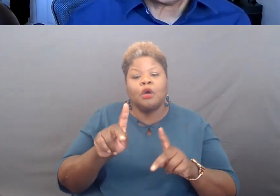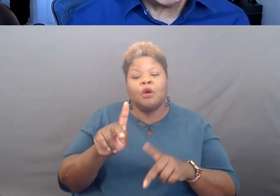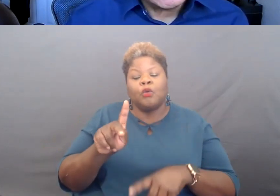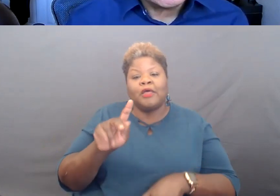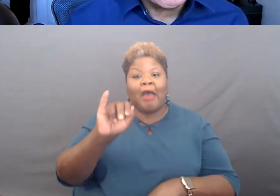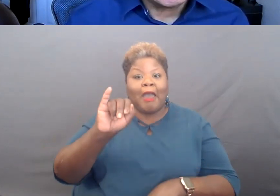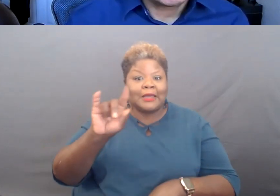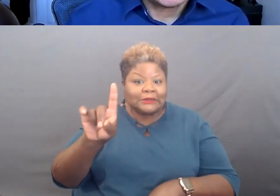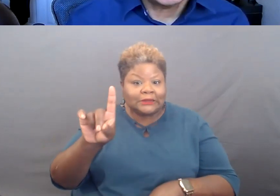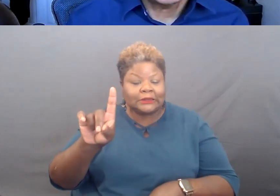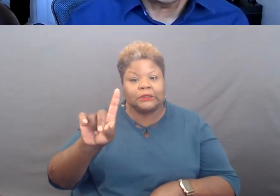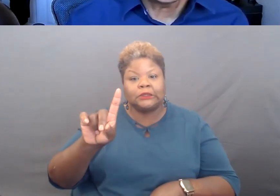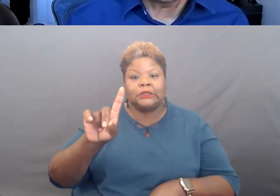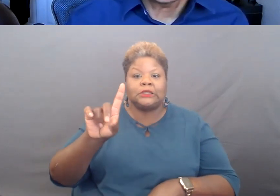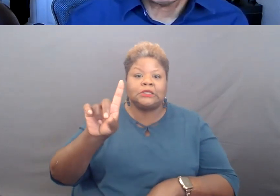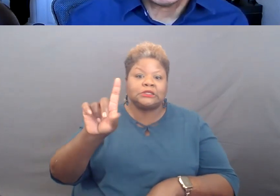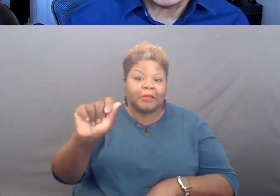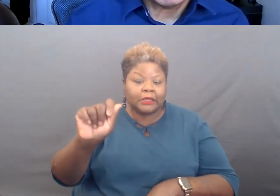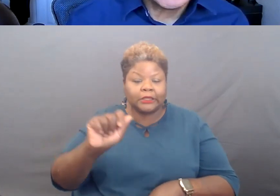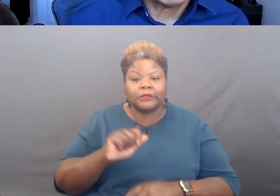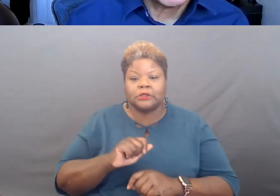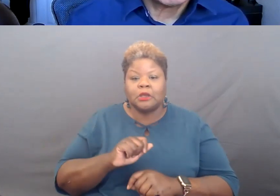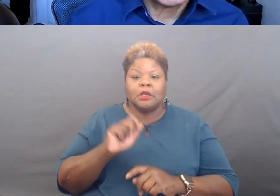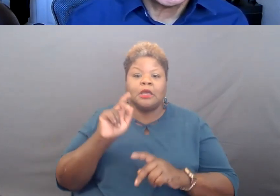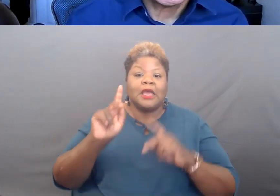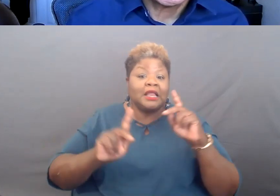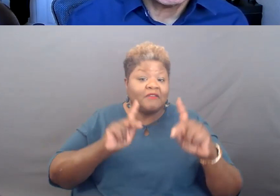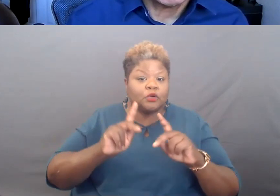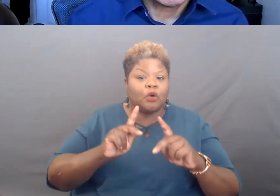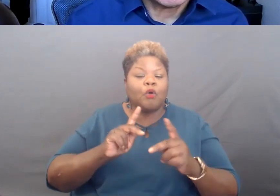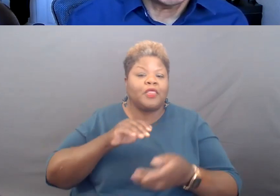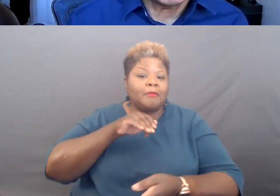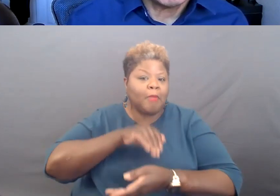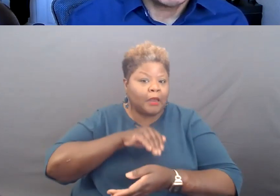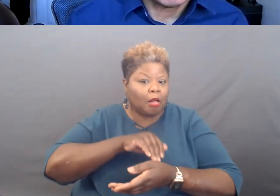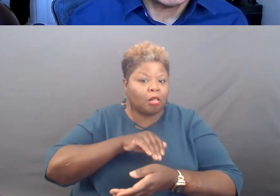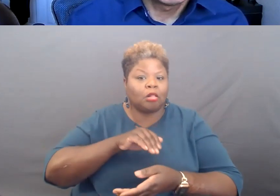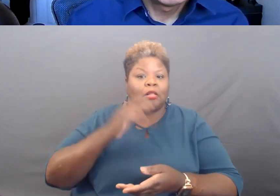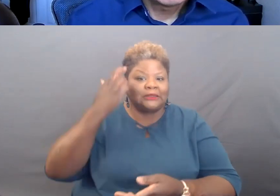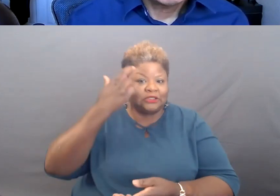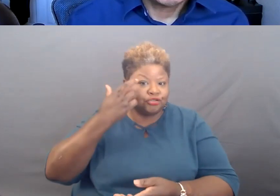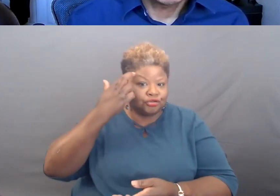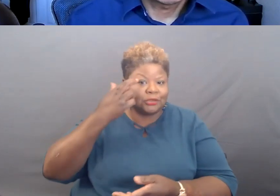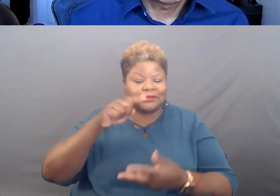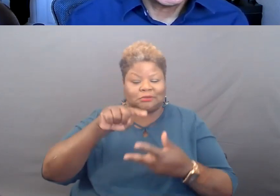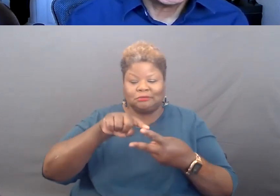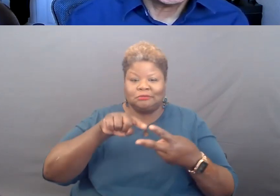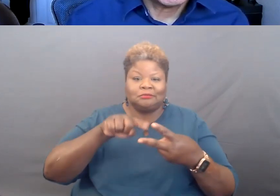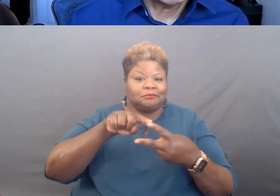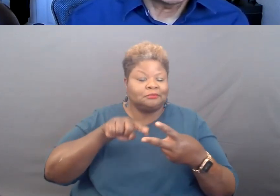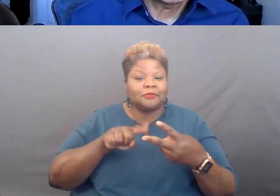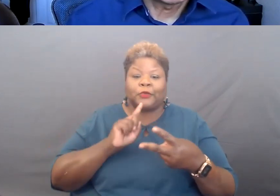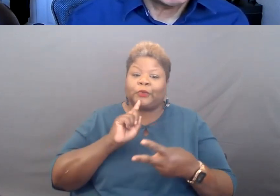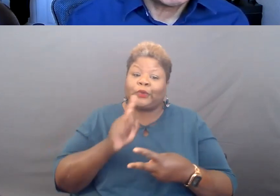developmental disabilities, individuals with underlying medical conditions. Those are